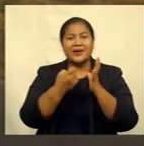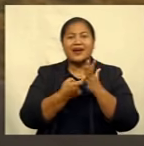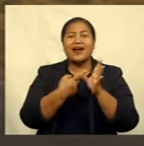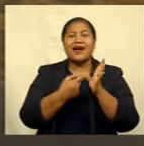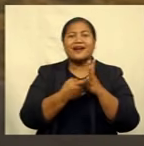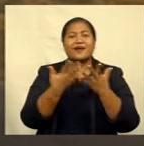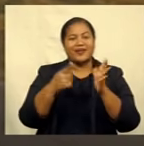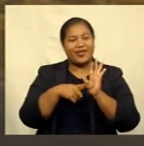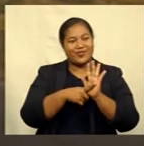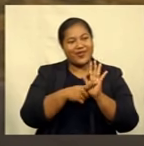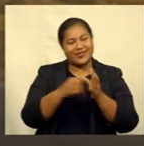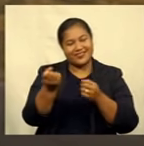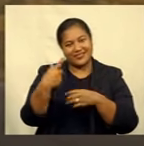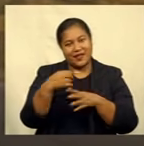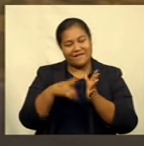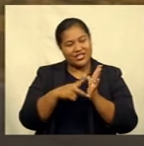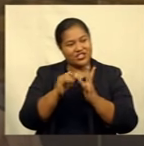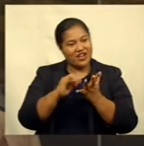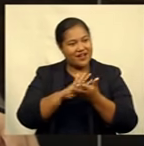Lotoka, sent in by Vishant.